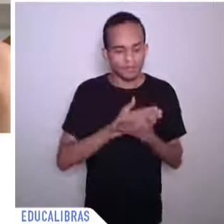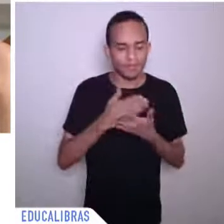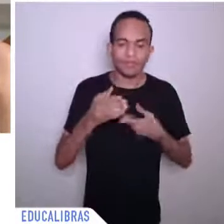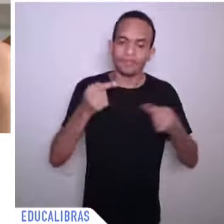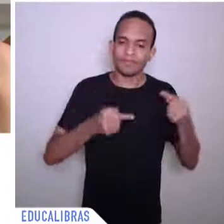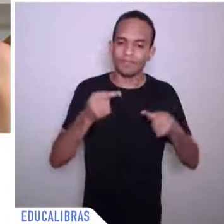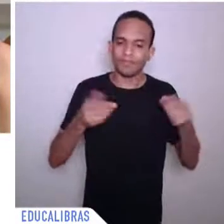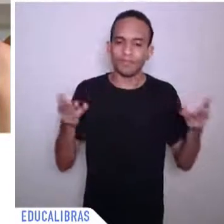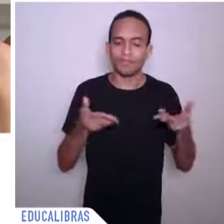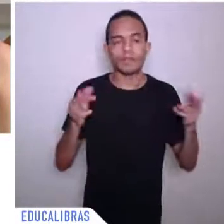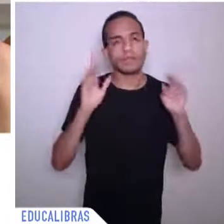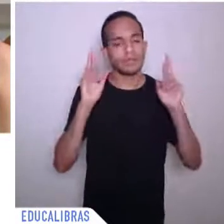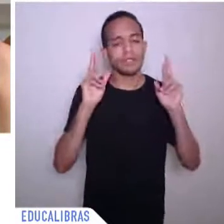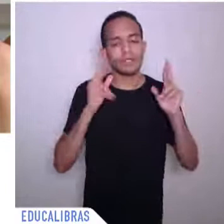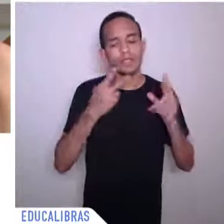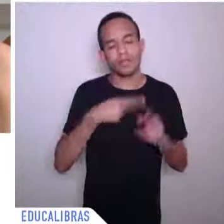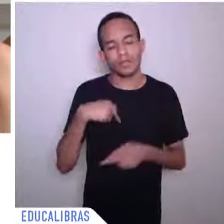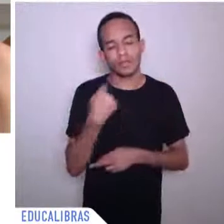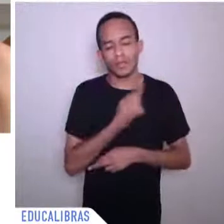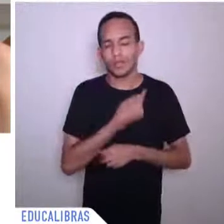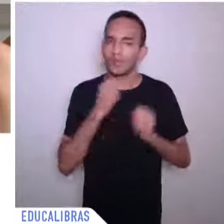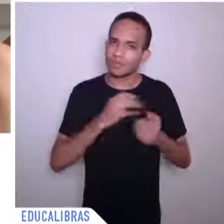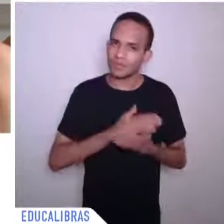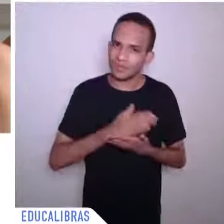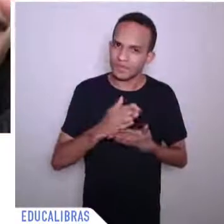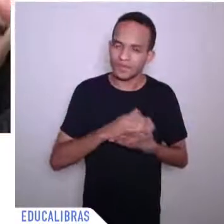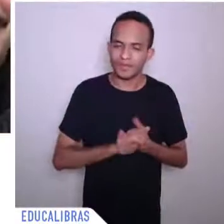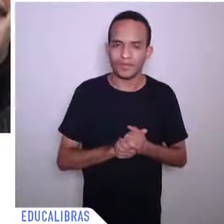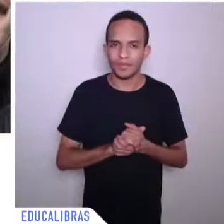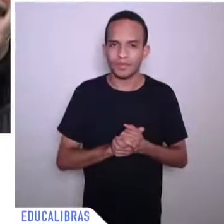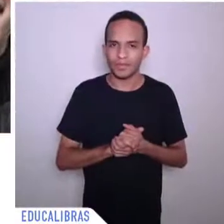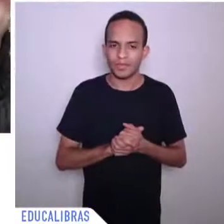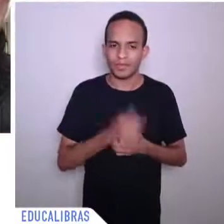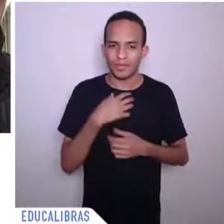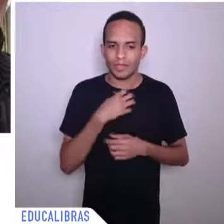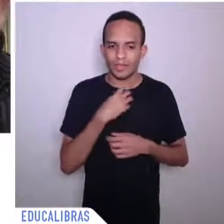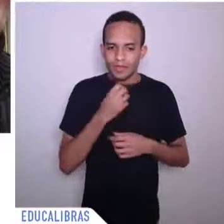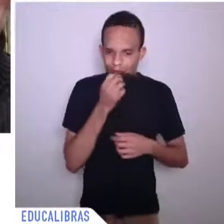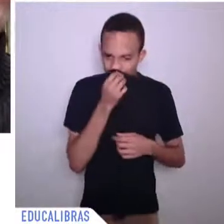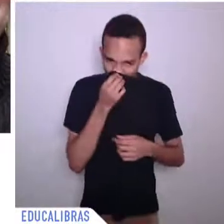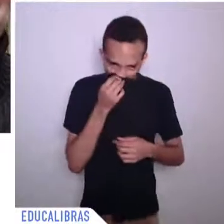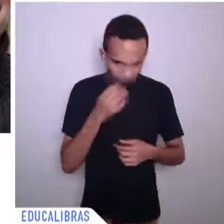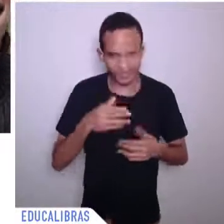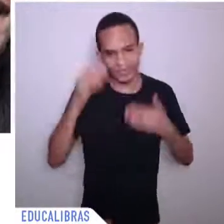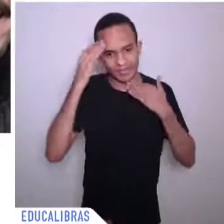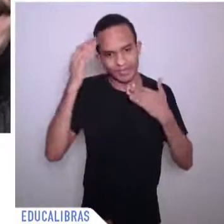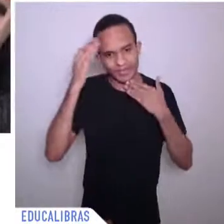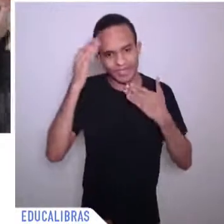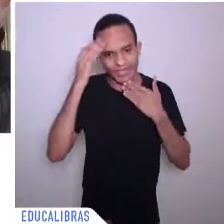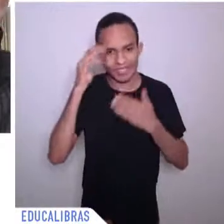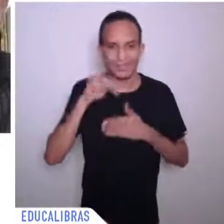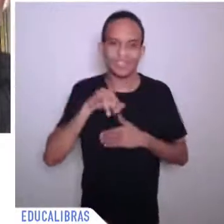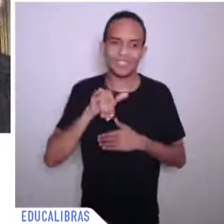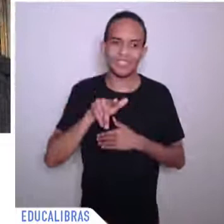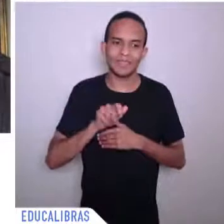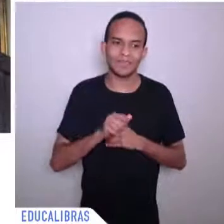some general issues that we can bring to this debate, and I hope we can continue this debate.